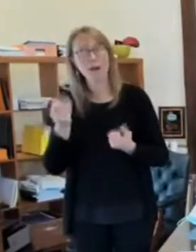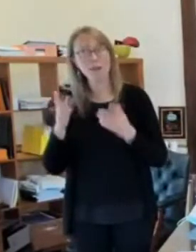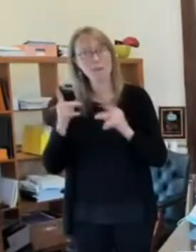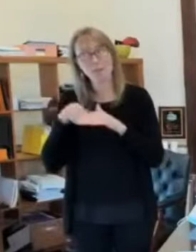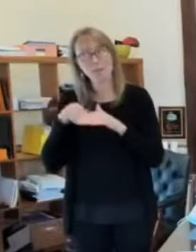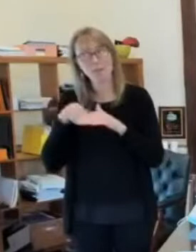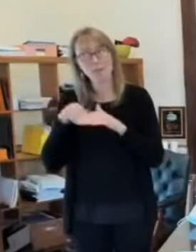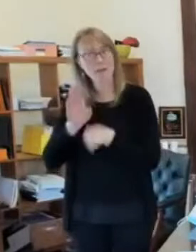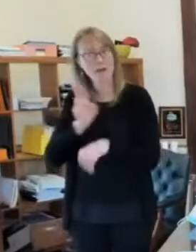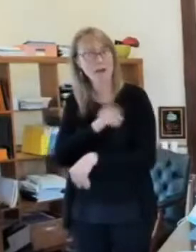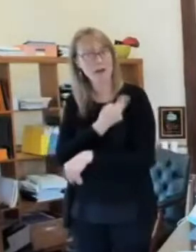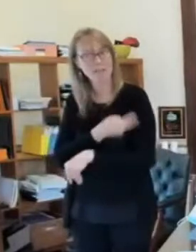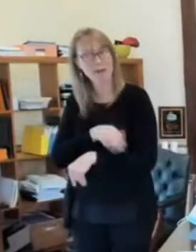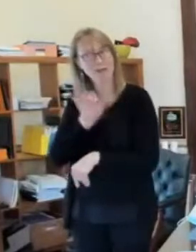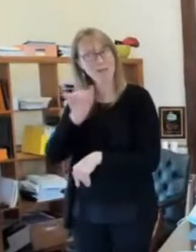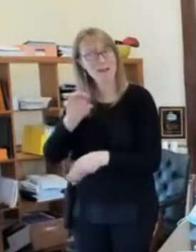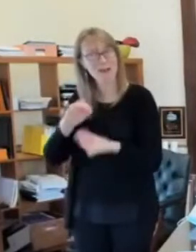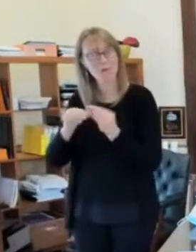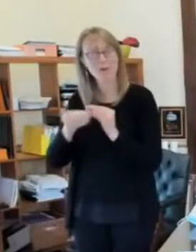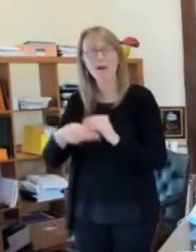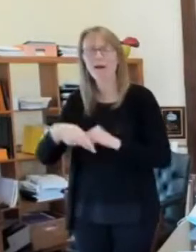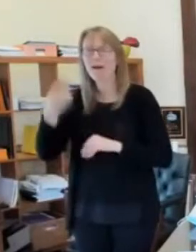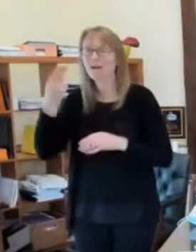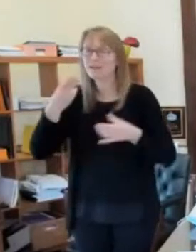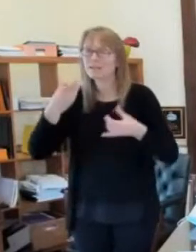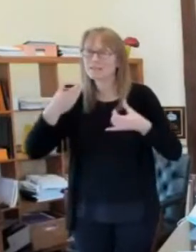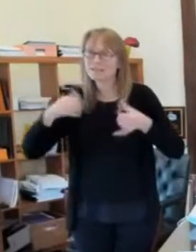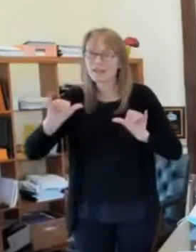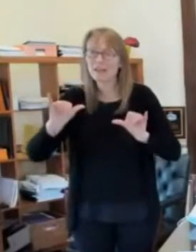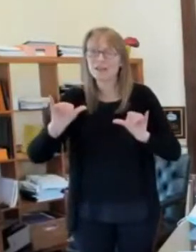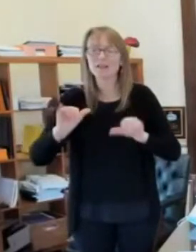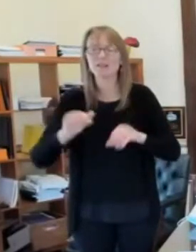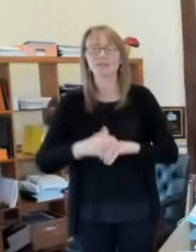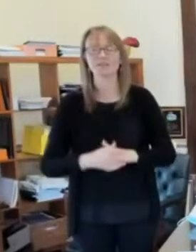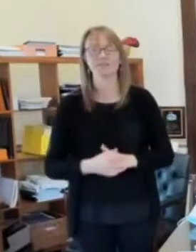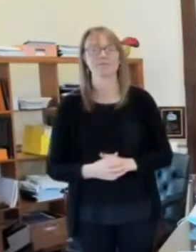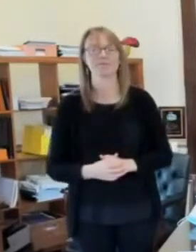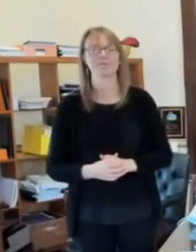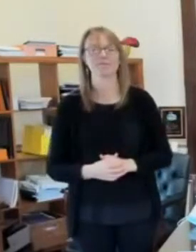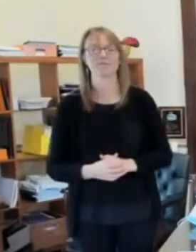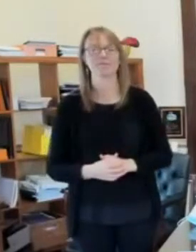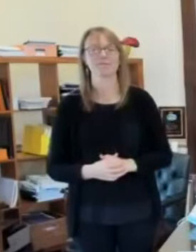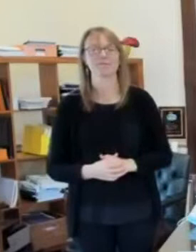So I'm hopeful that that will be the case, but there's just a lot we don't know yet.